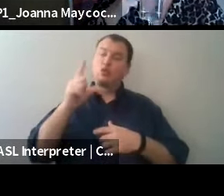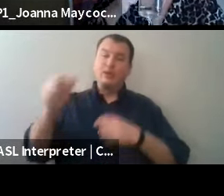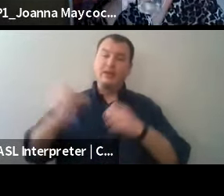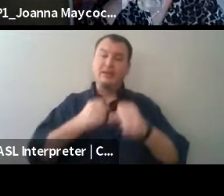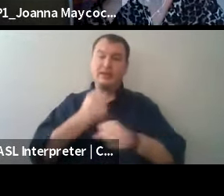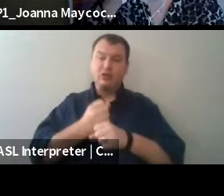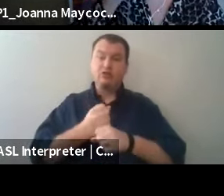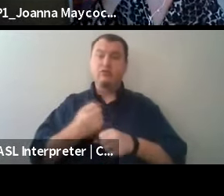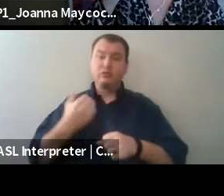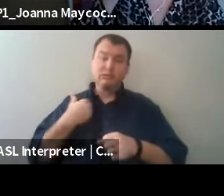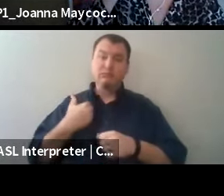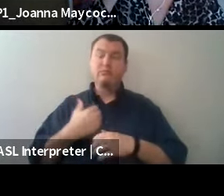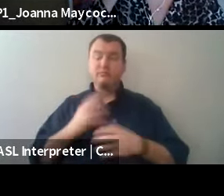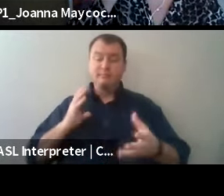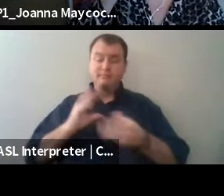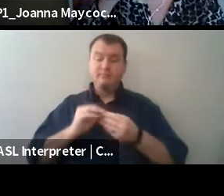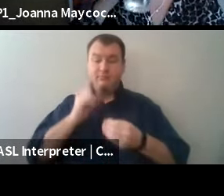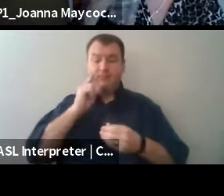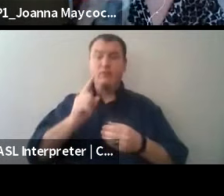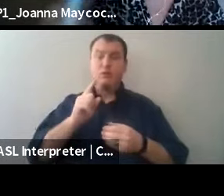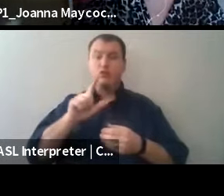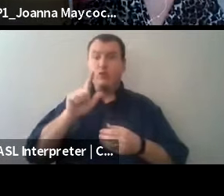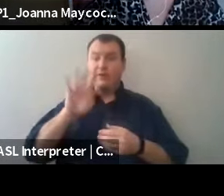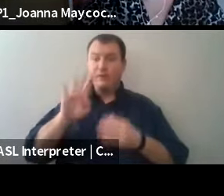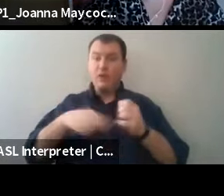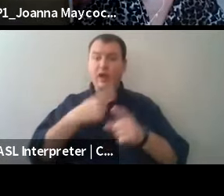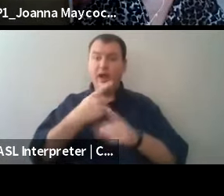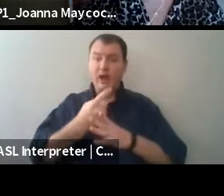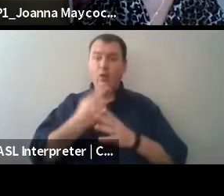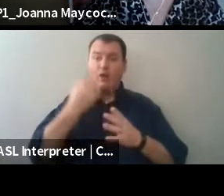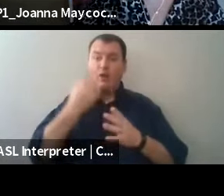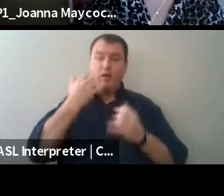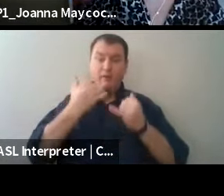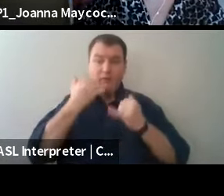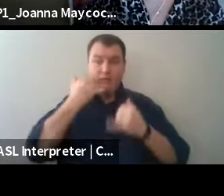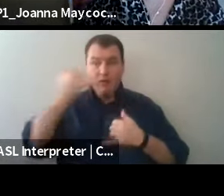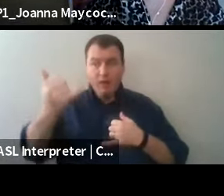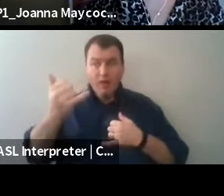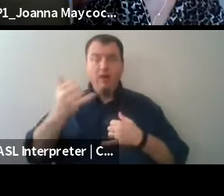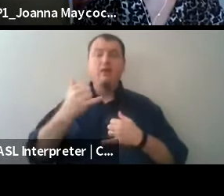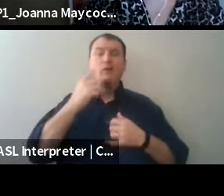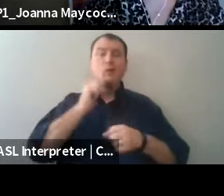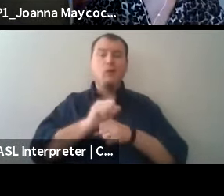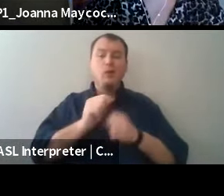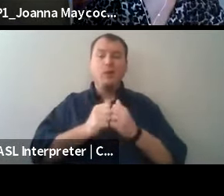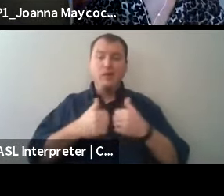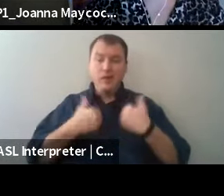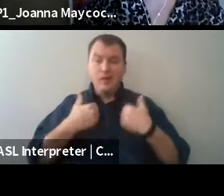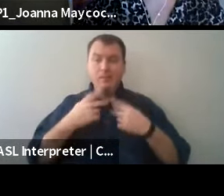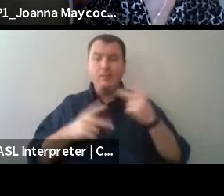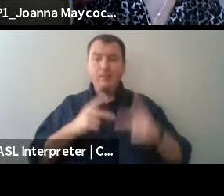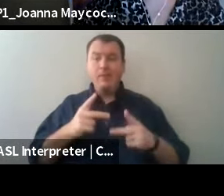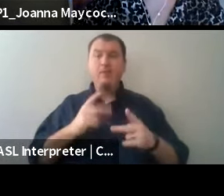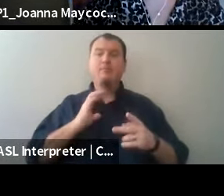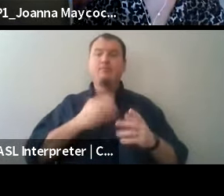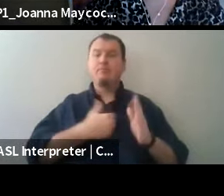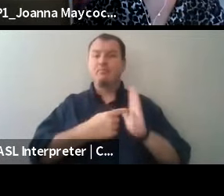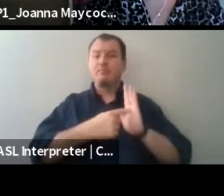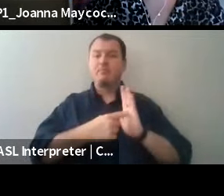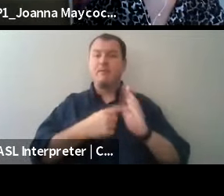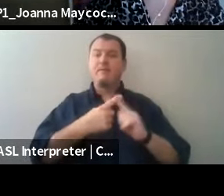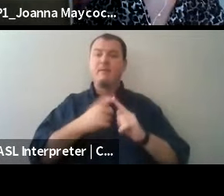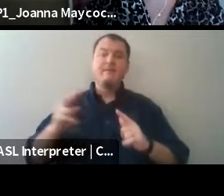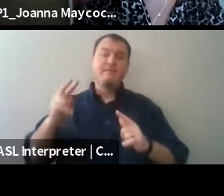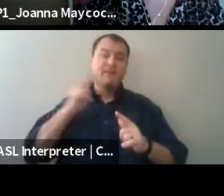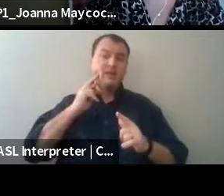24 hours hotline to a shelter to working with young people. Our model is like from a victim to a survivor